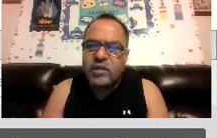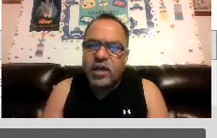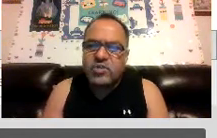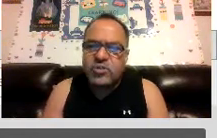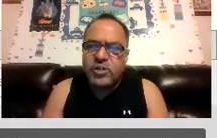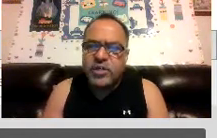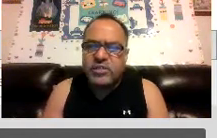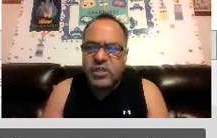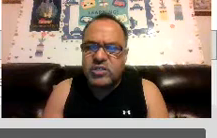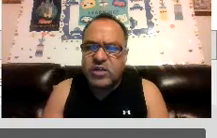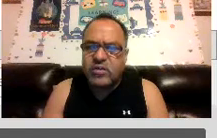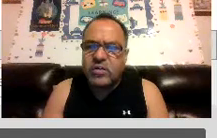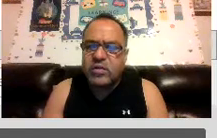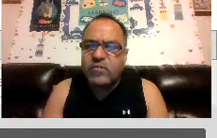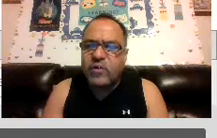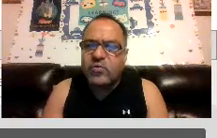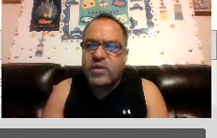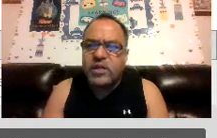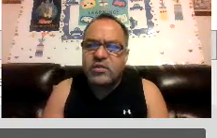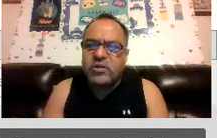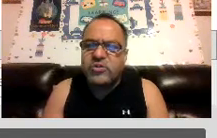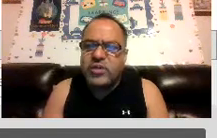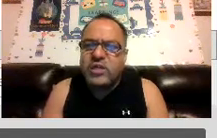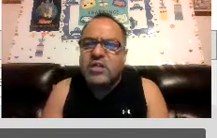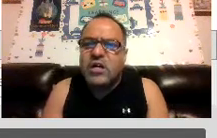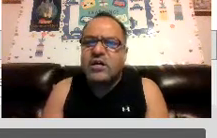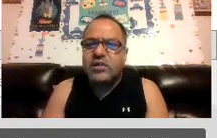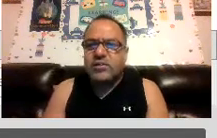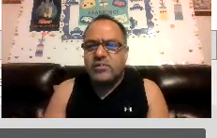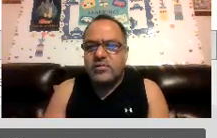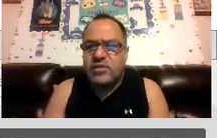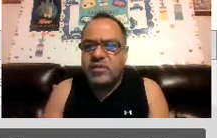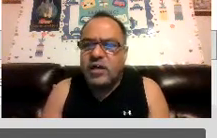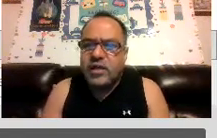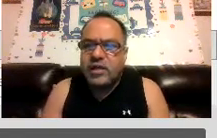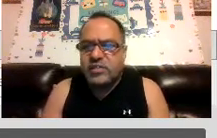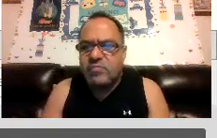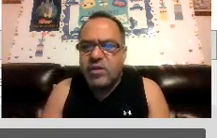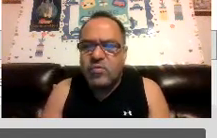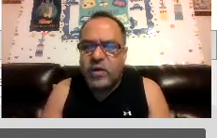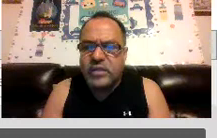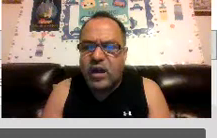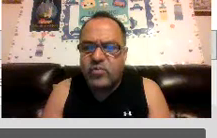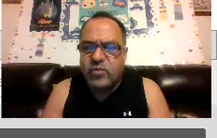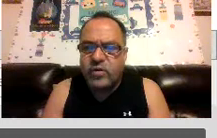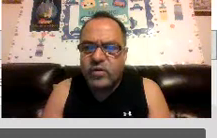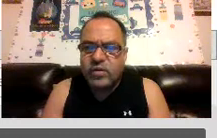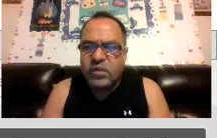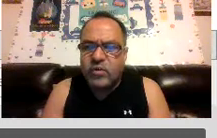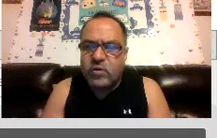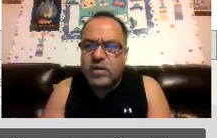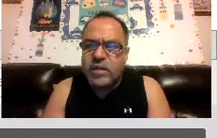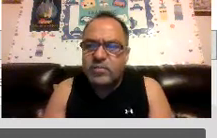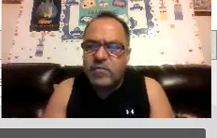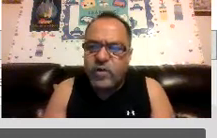death and turned it against each other. If only they could learn to get along, she thought as she made her way down the river.